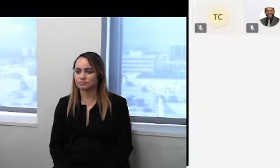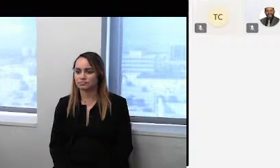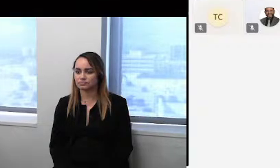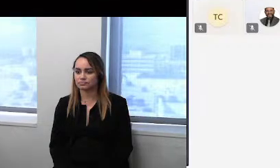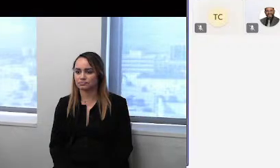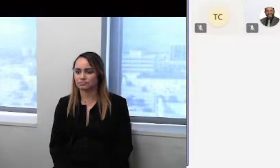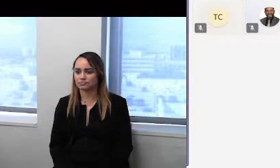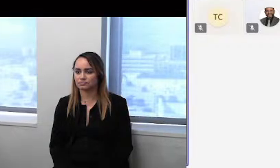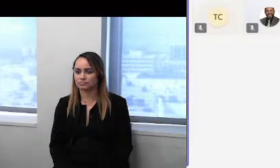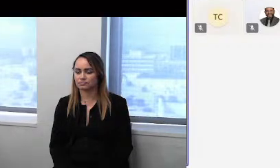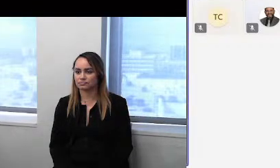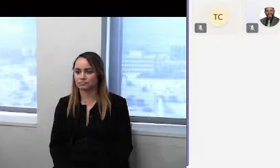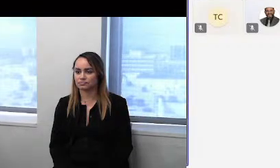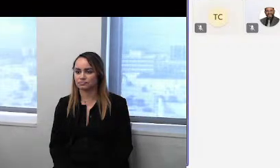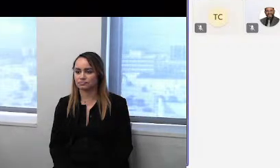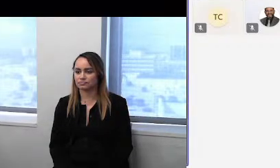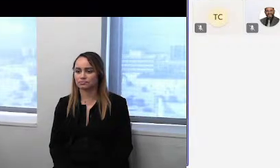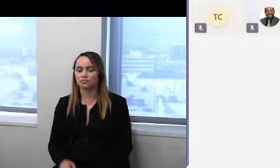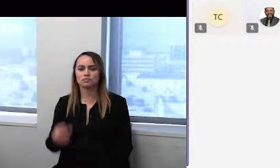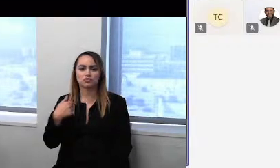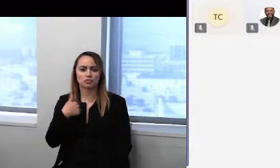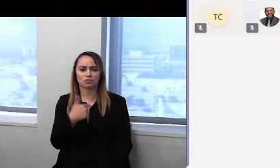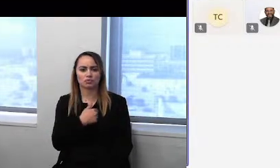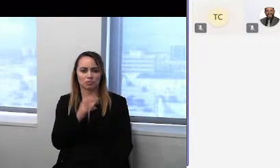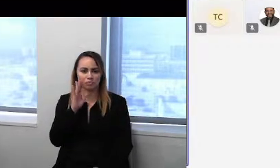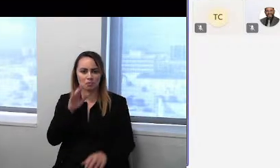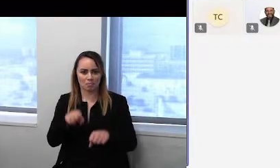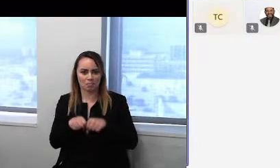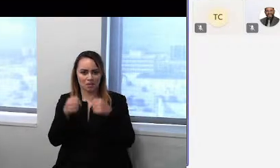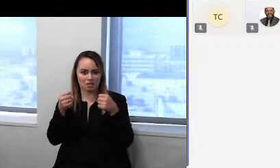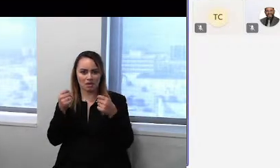Let's take a break till 10:10. All right.